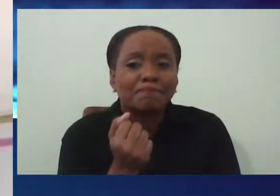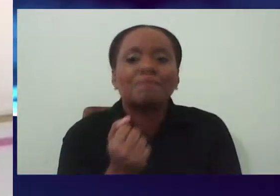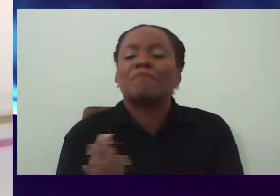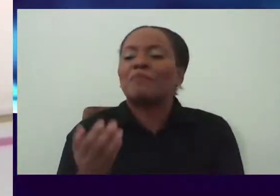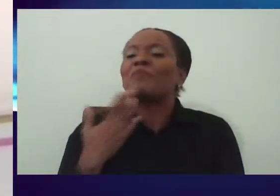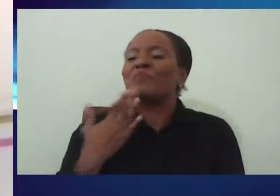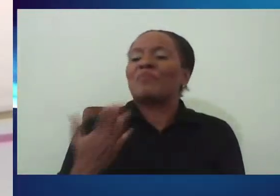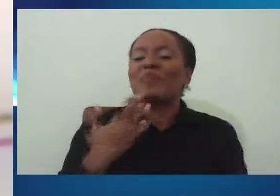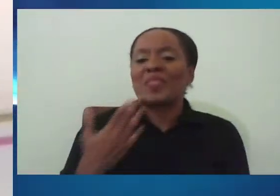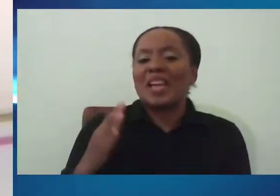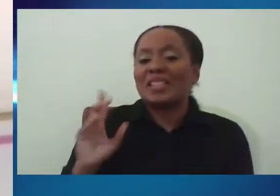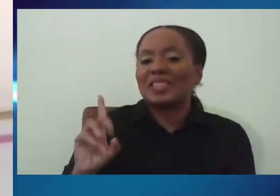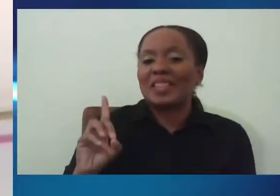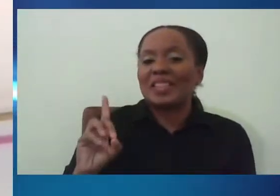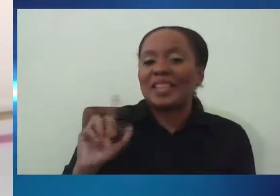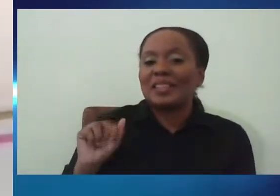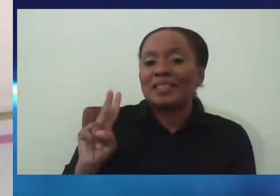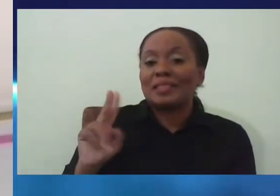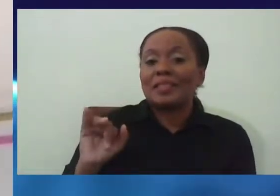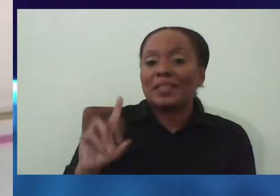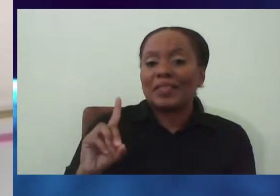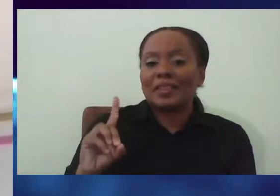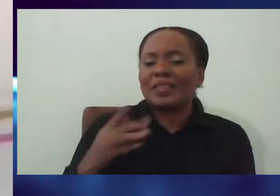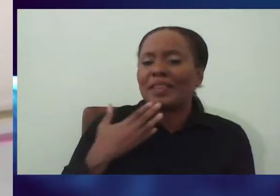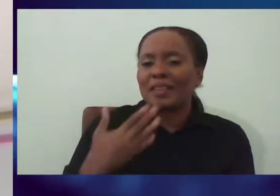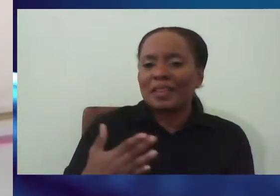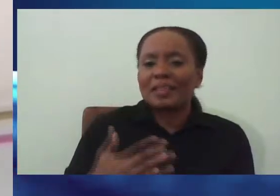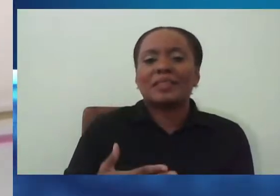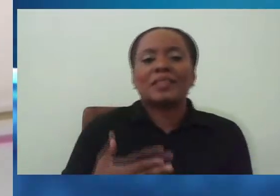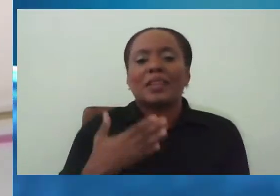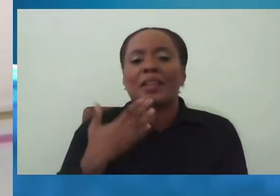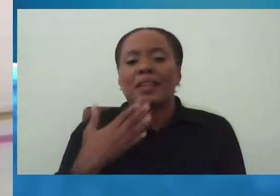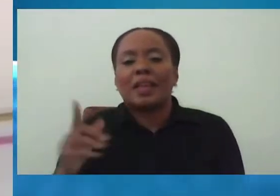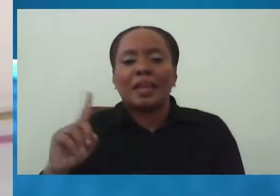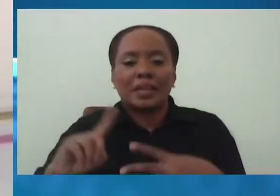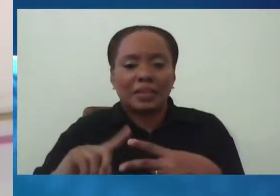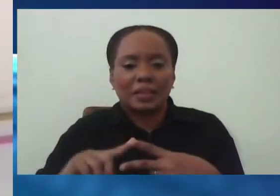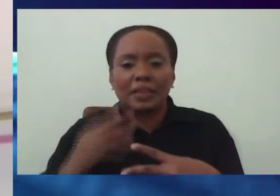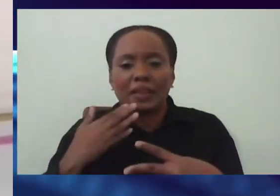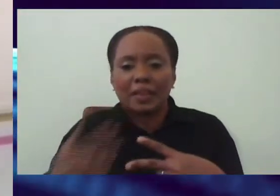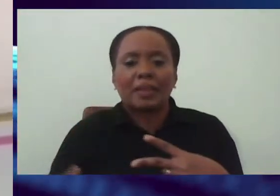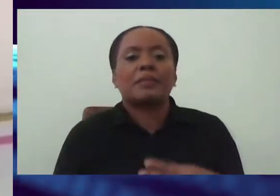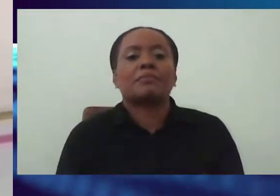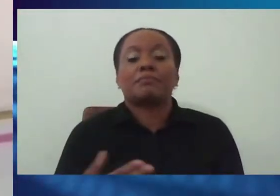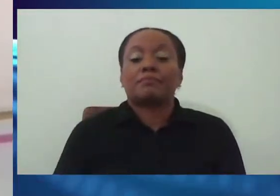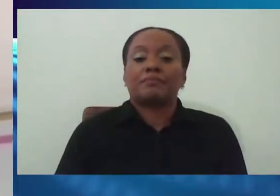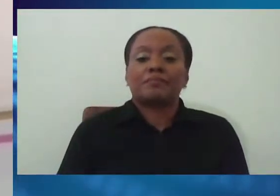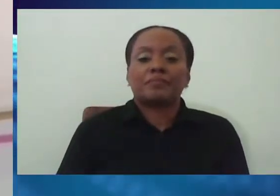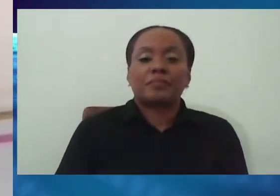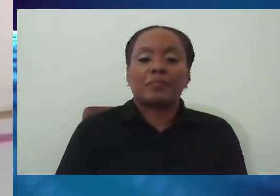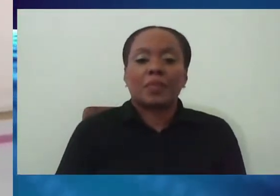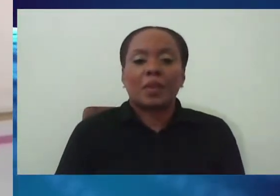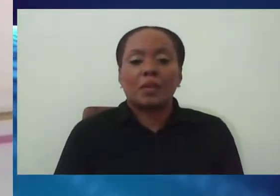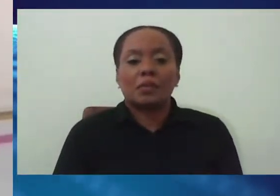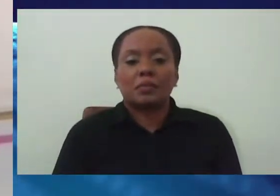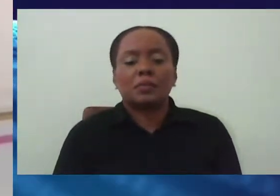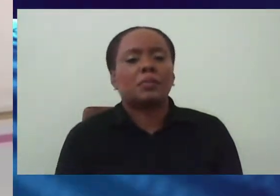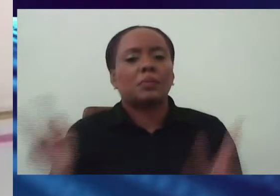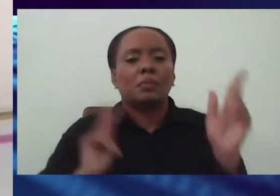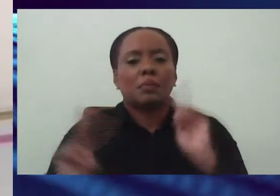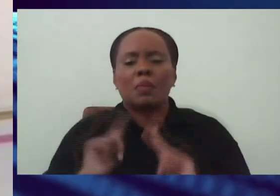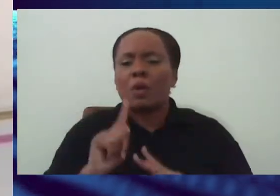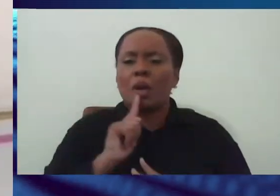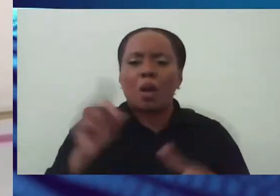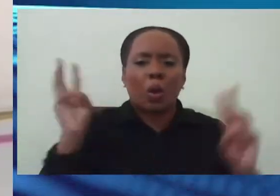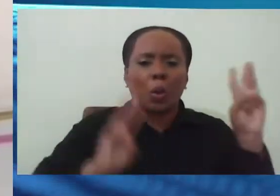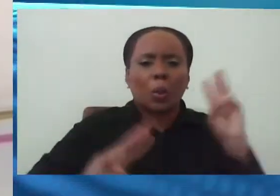to speak on this platform. And thanks, Arthur, for the previous contributions. From where I sit, I think people are fundamentally concerned about how